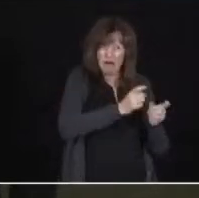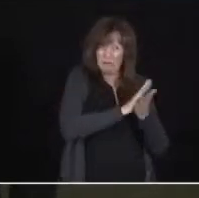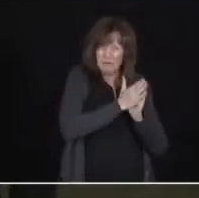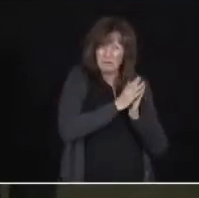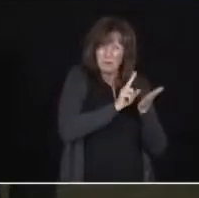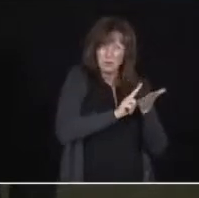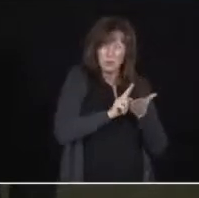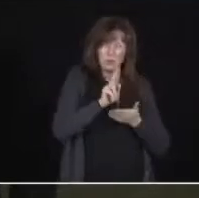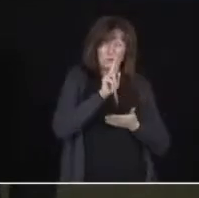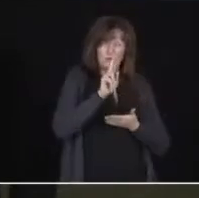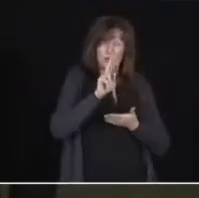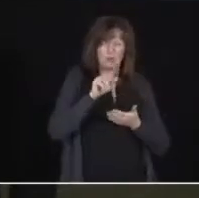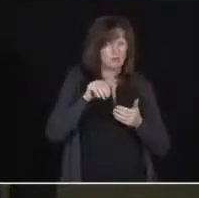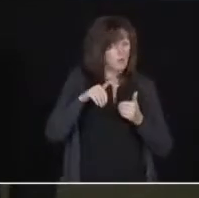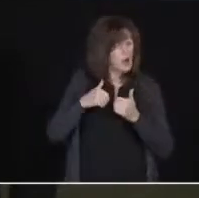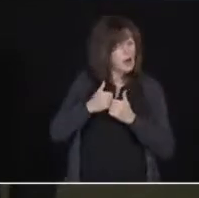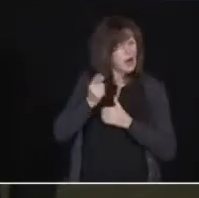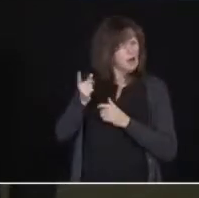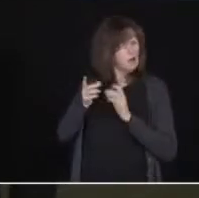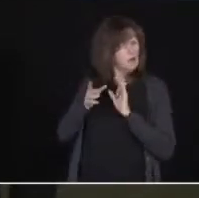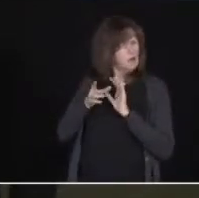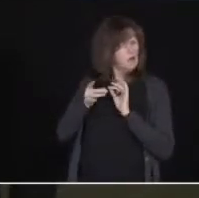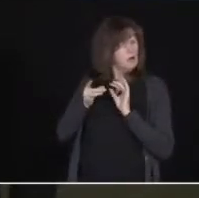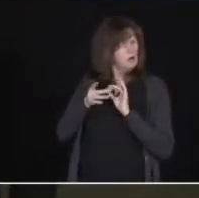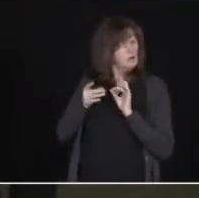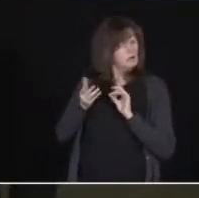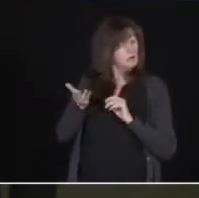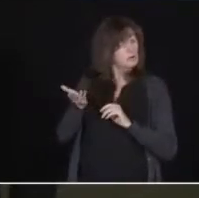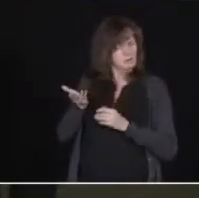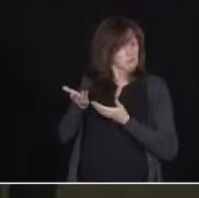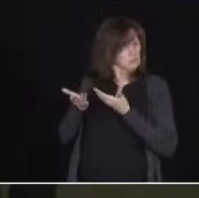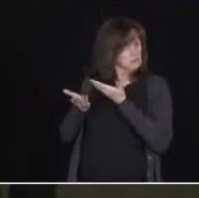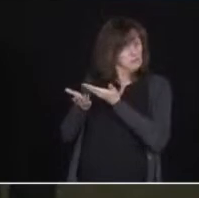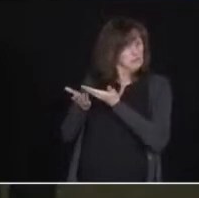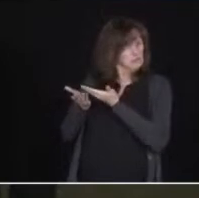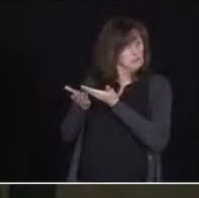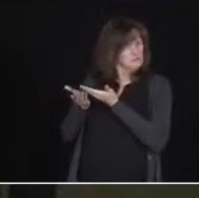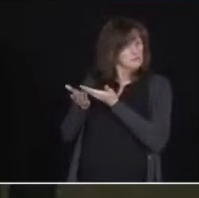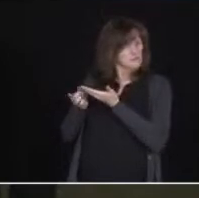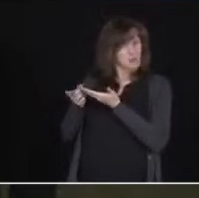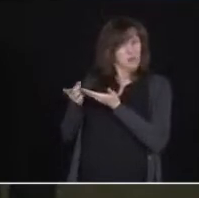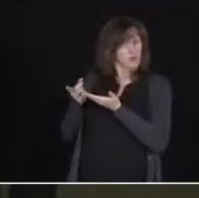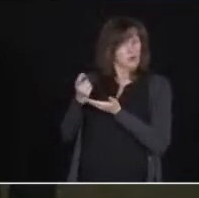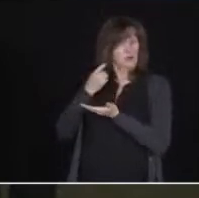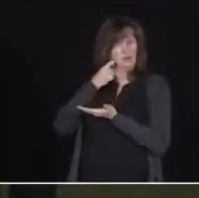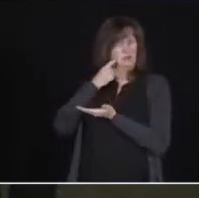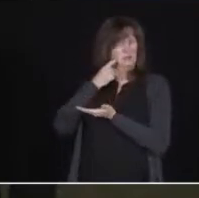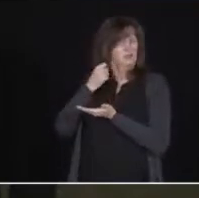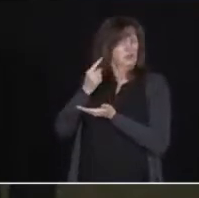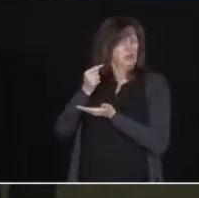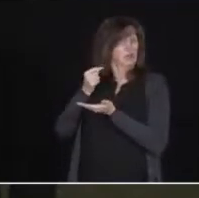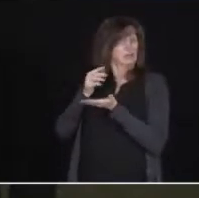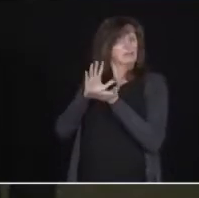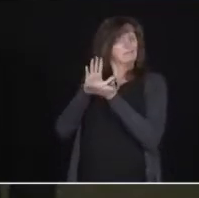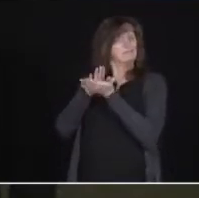Premier, who you yourself just stood and lauded in the legislature this week? And I'll applaud her again, the first gay